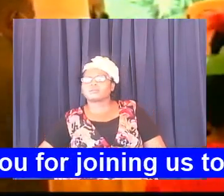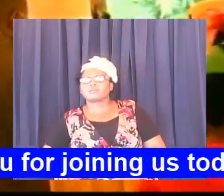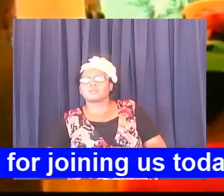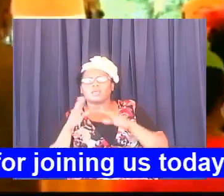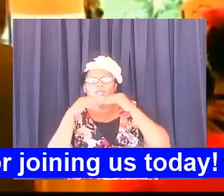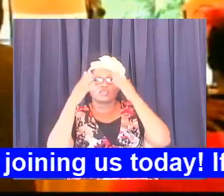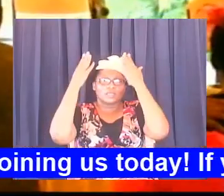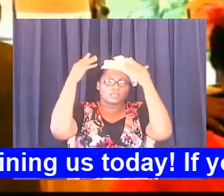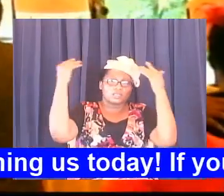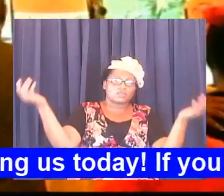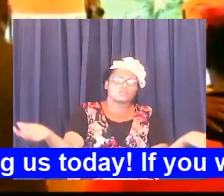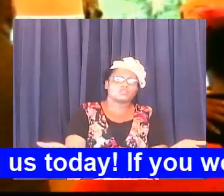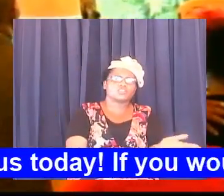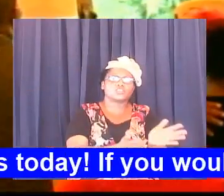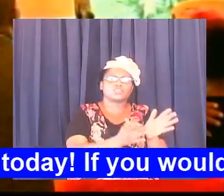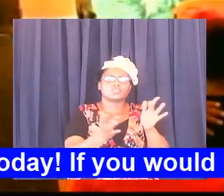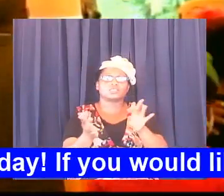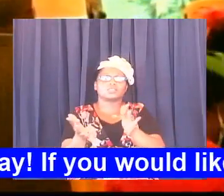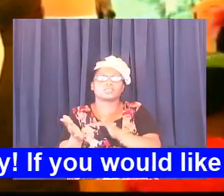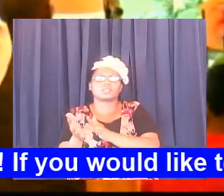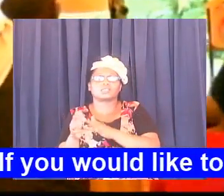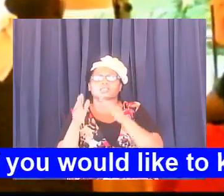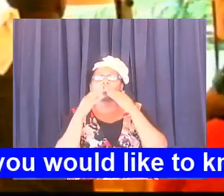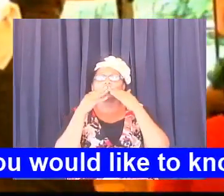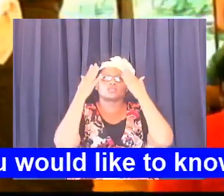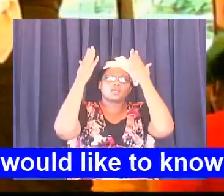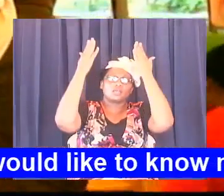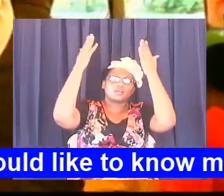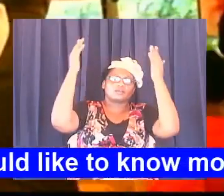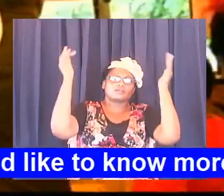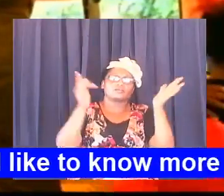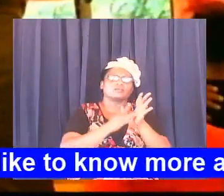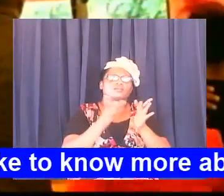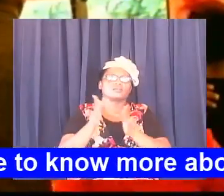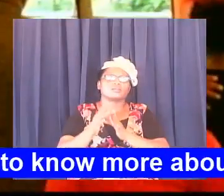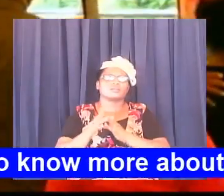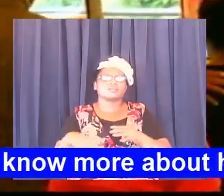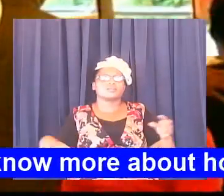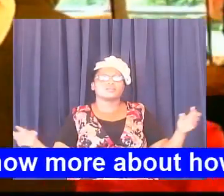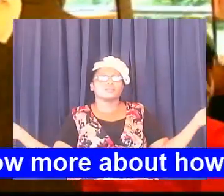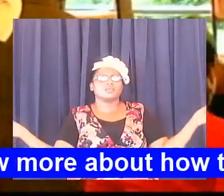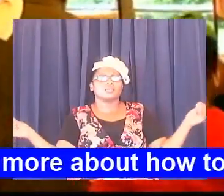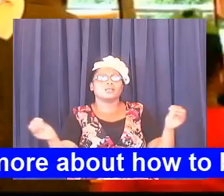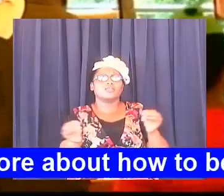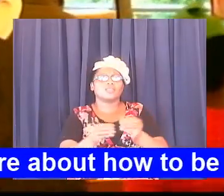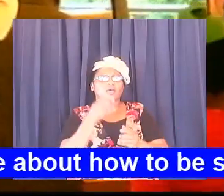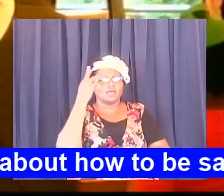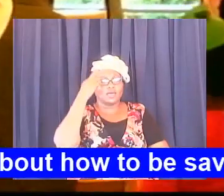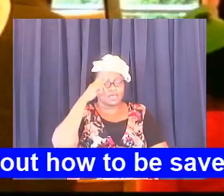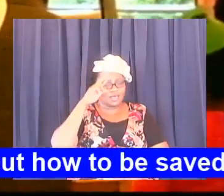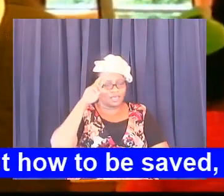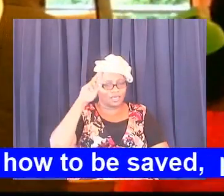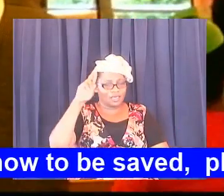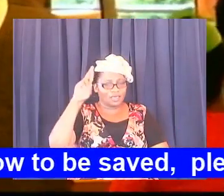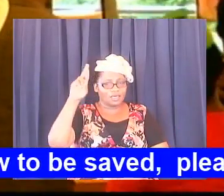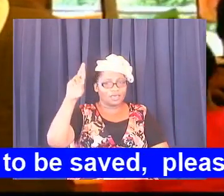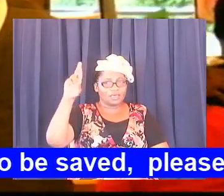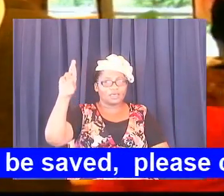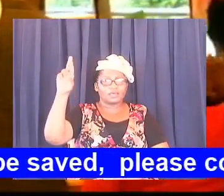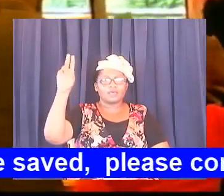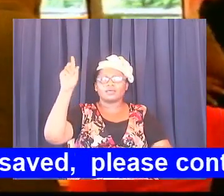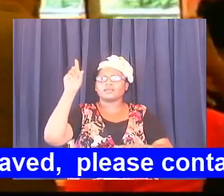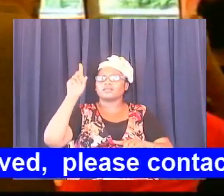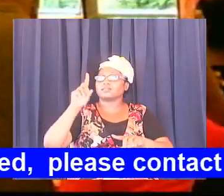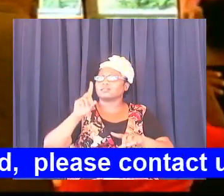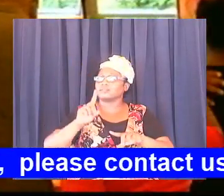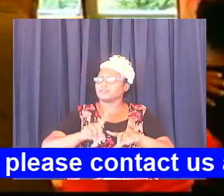Thank you, Jesus. Thank you, great God. You're more real than. Thank you,